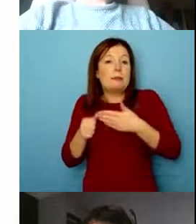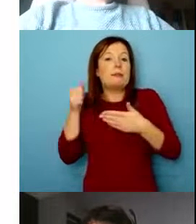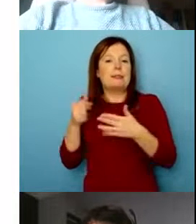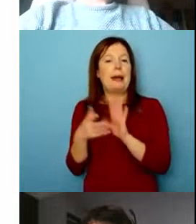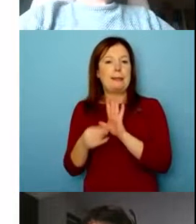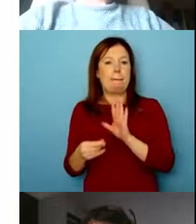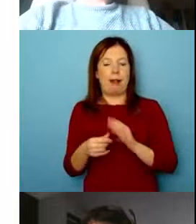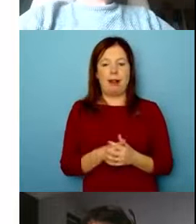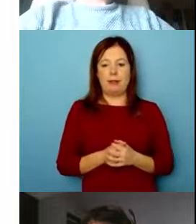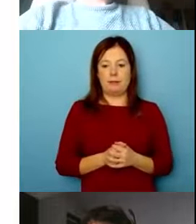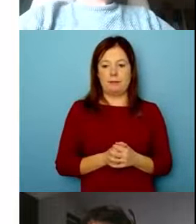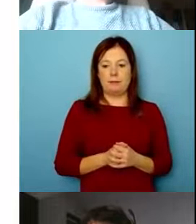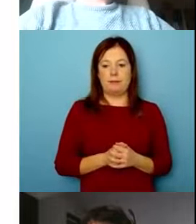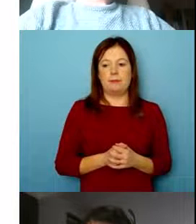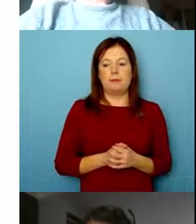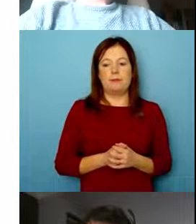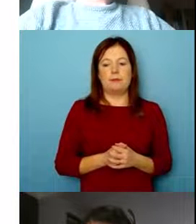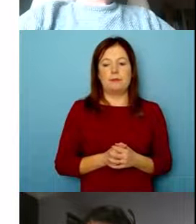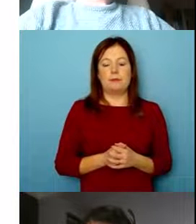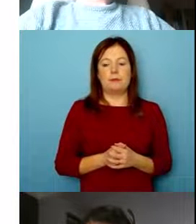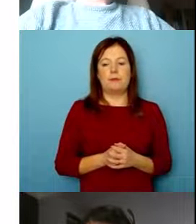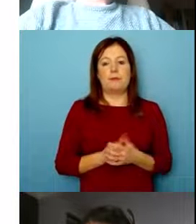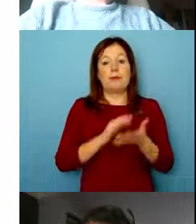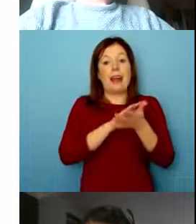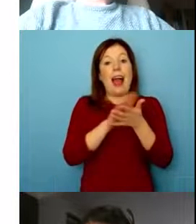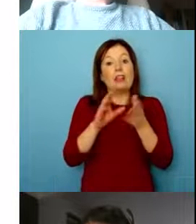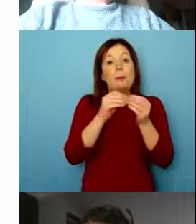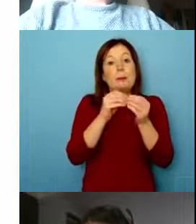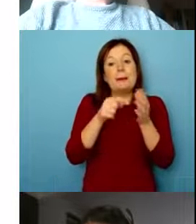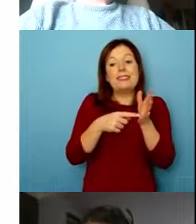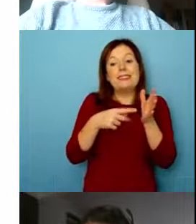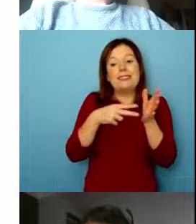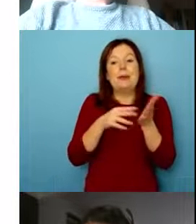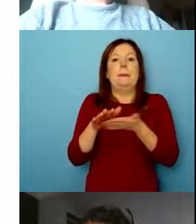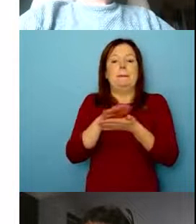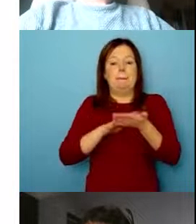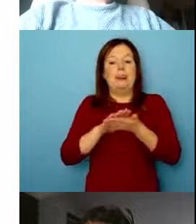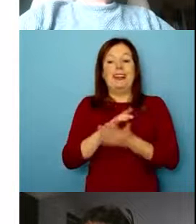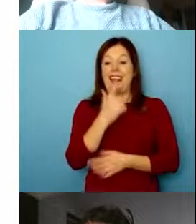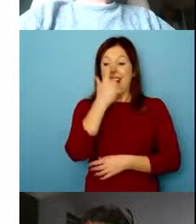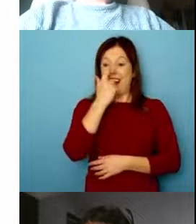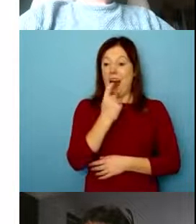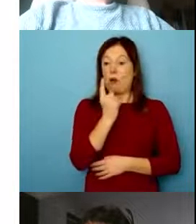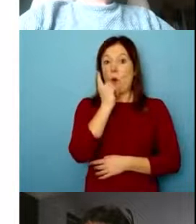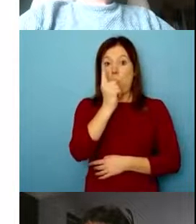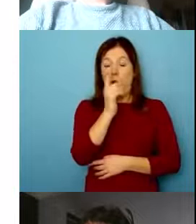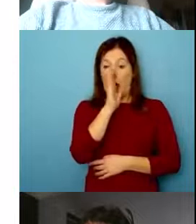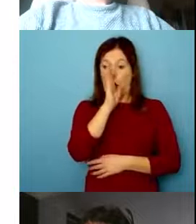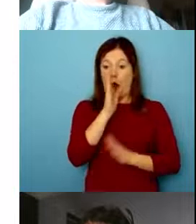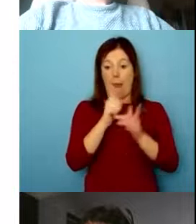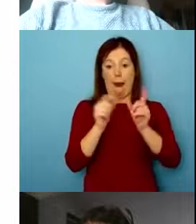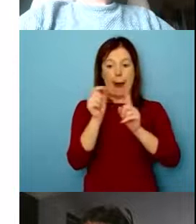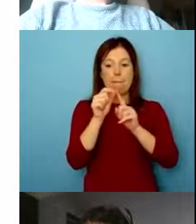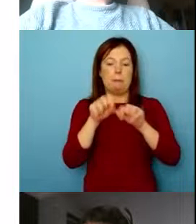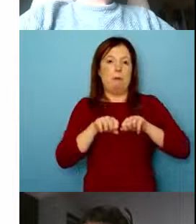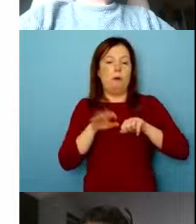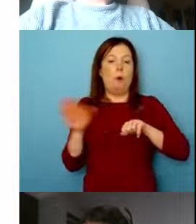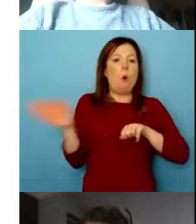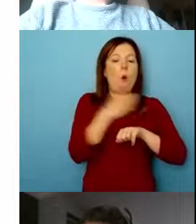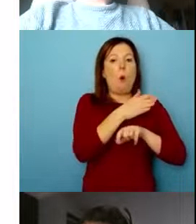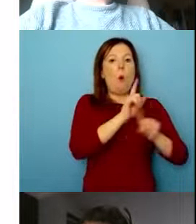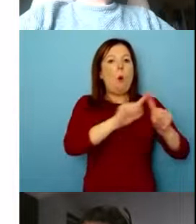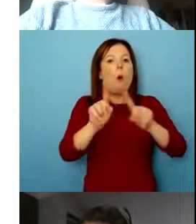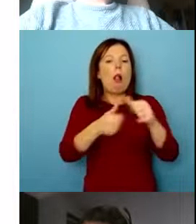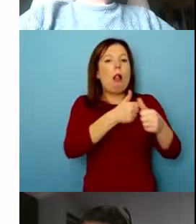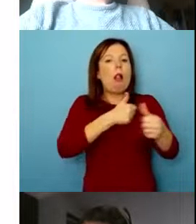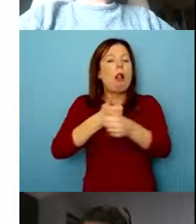applications. But HBBTV also enables authors to write one single application that works across all brands and